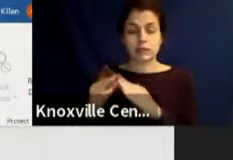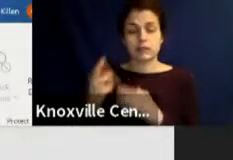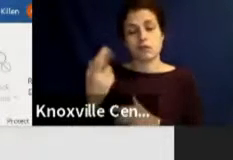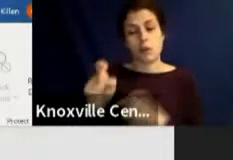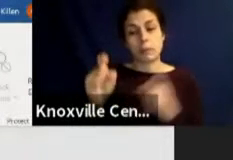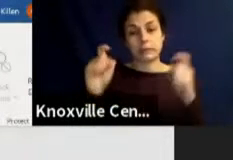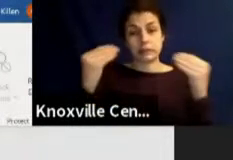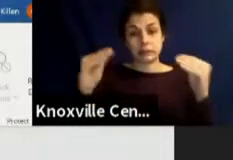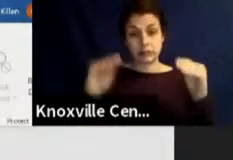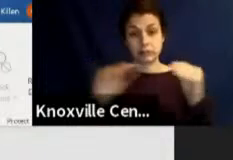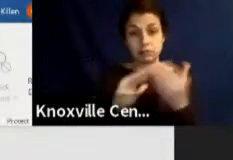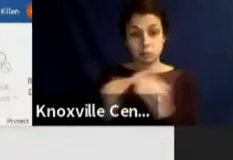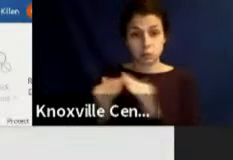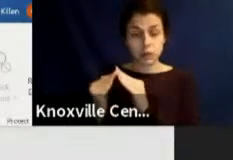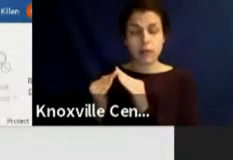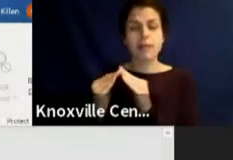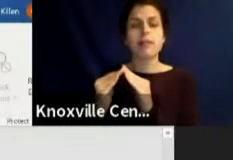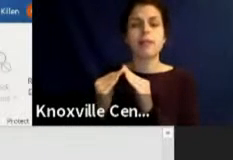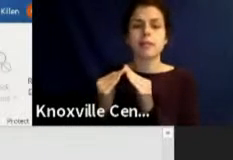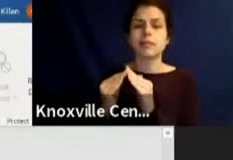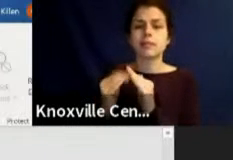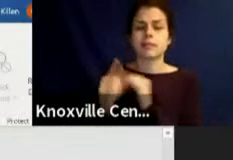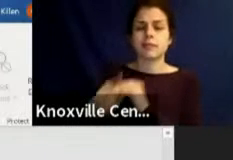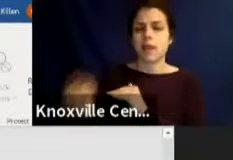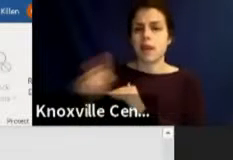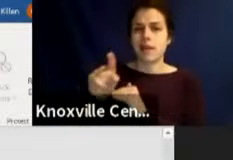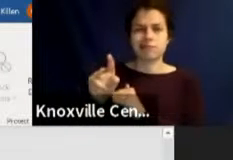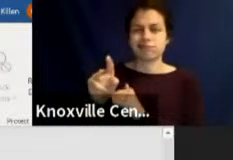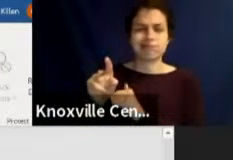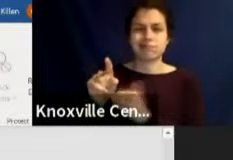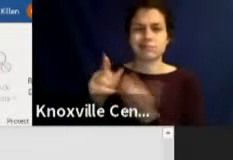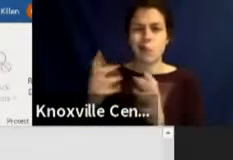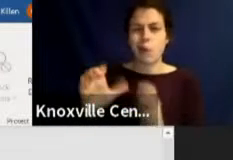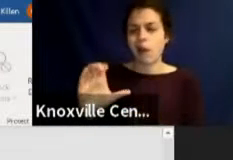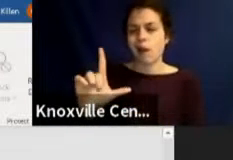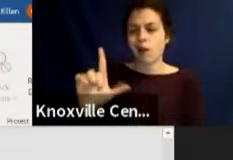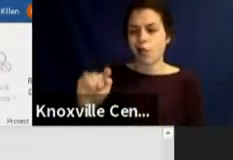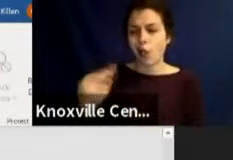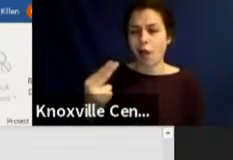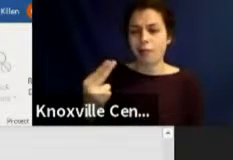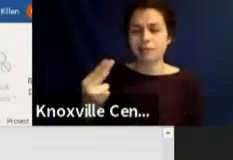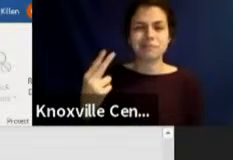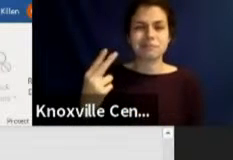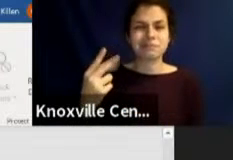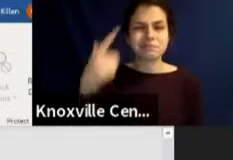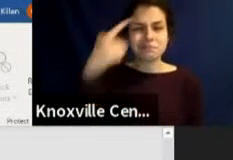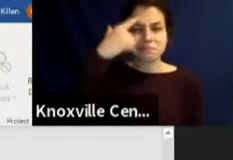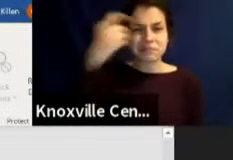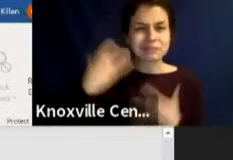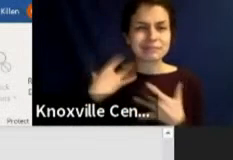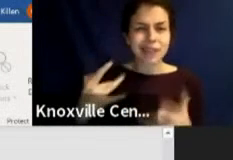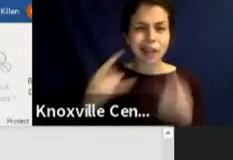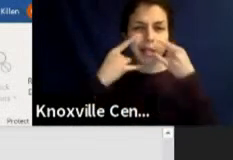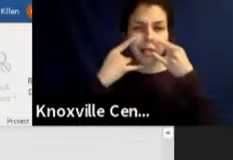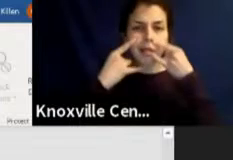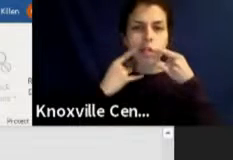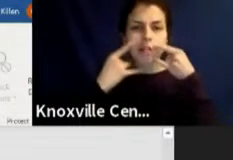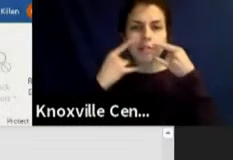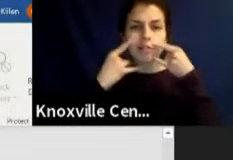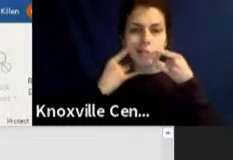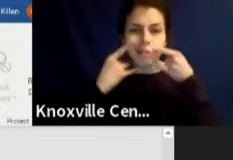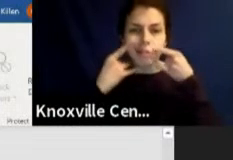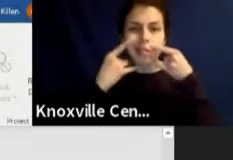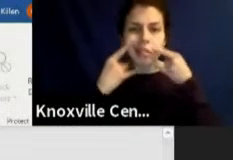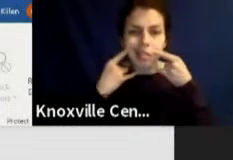would like not the cloth because they don't seem to stay up over their nose. They fall down. So I